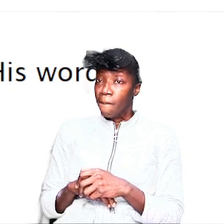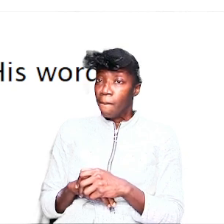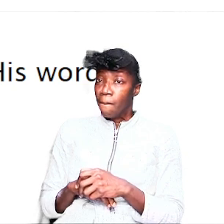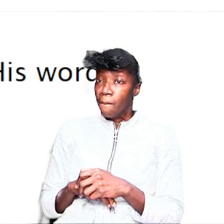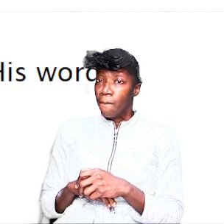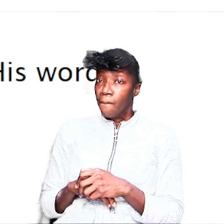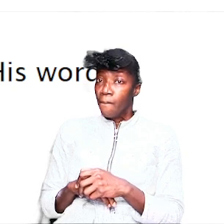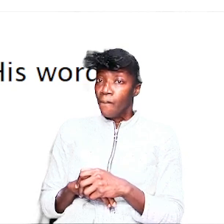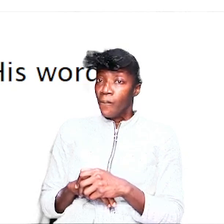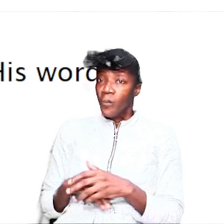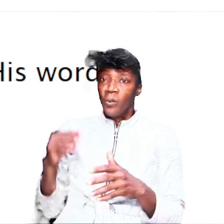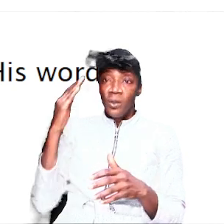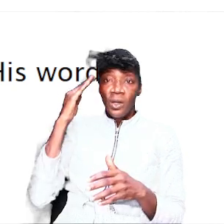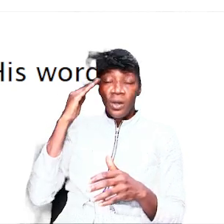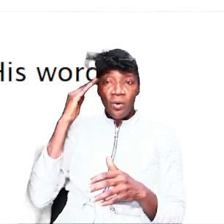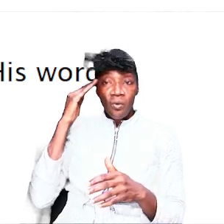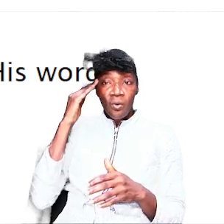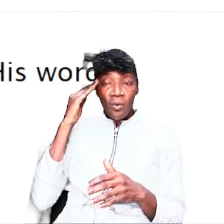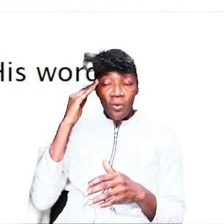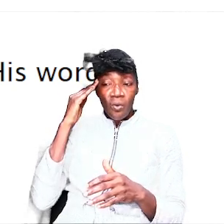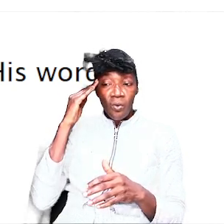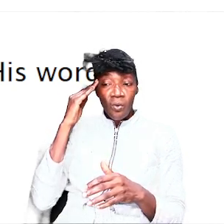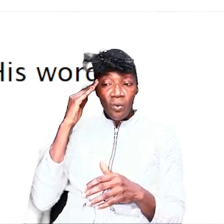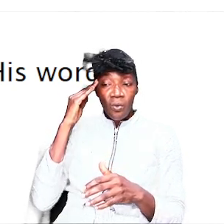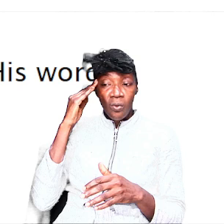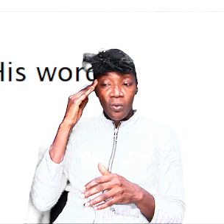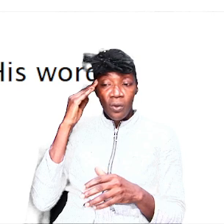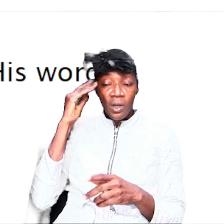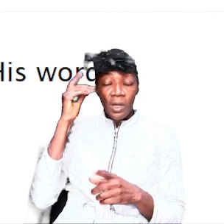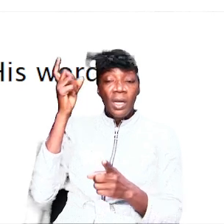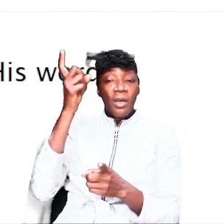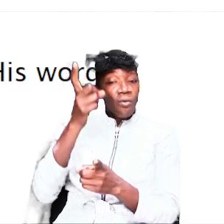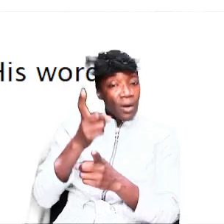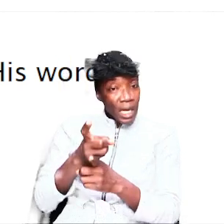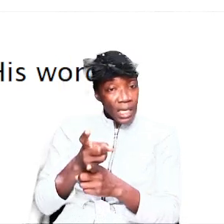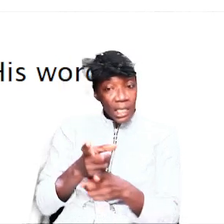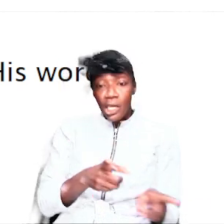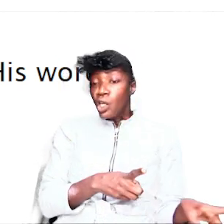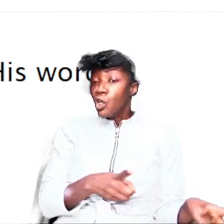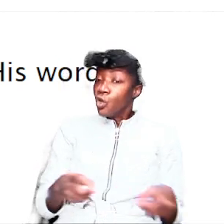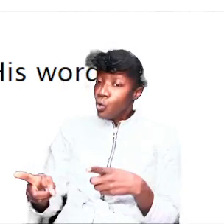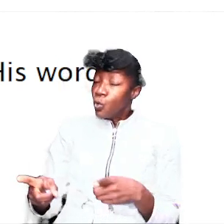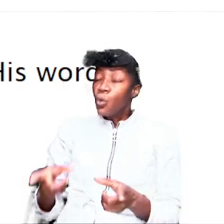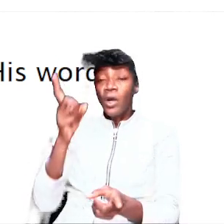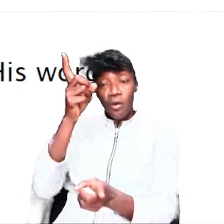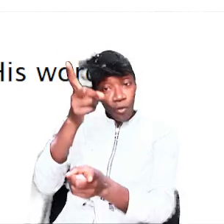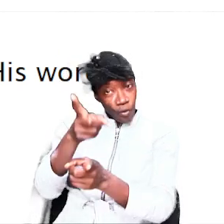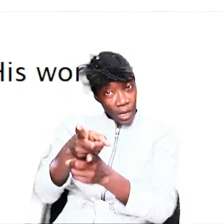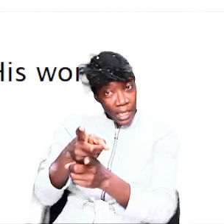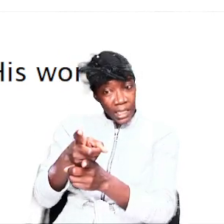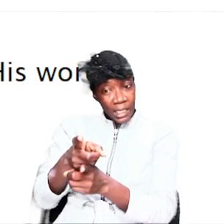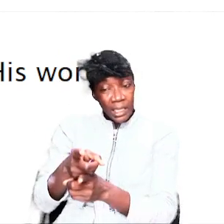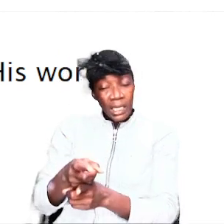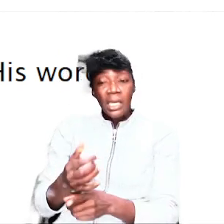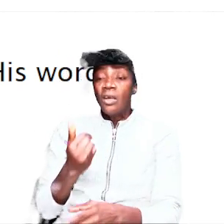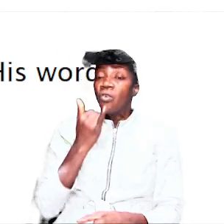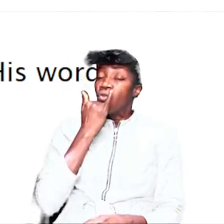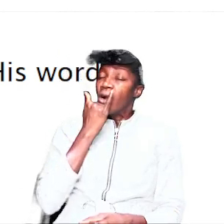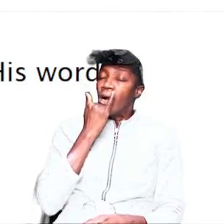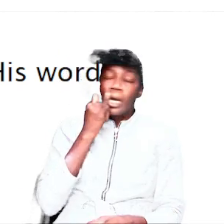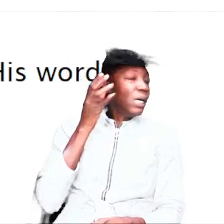So if we know the thing is right, let us do the thing that is right. And if it is wrong, let us